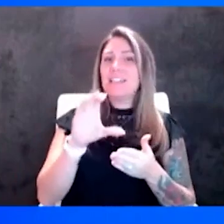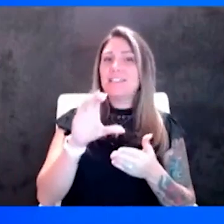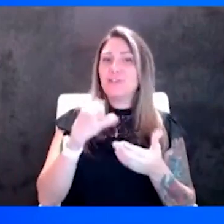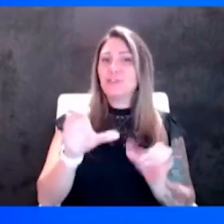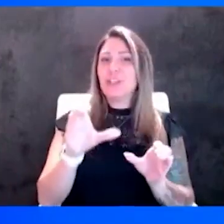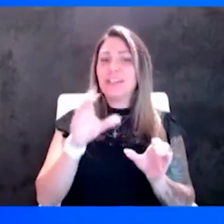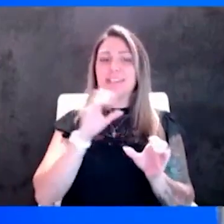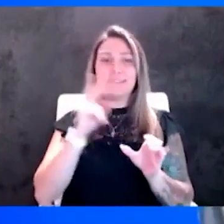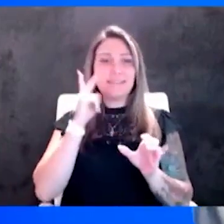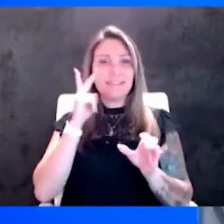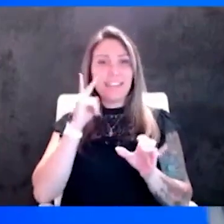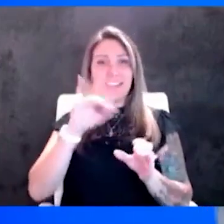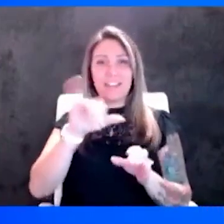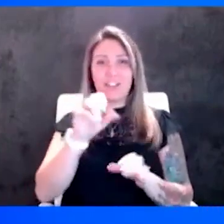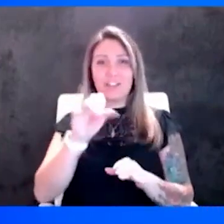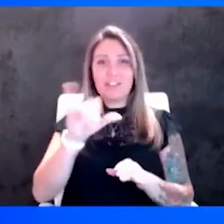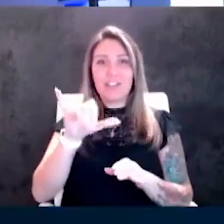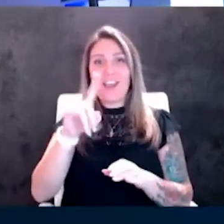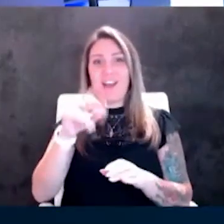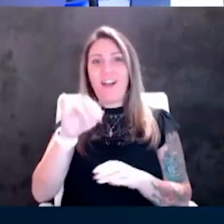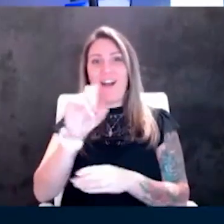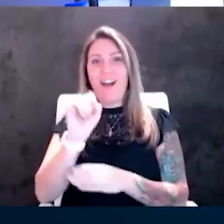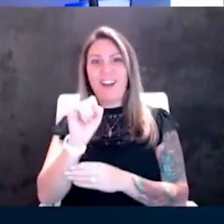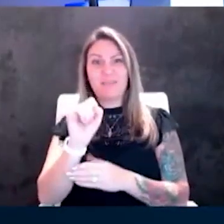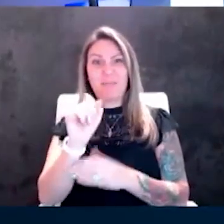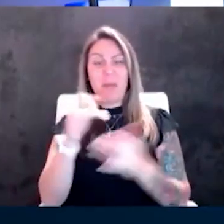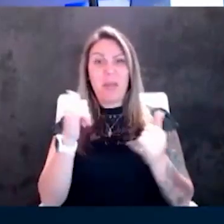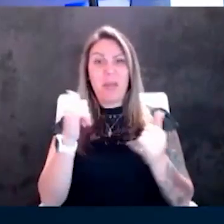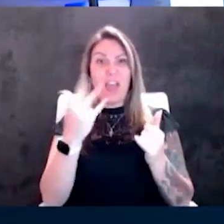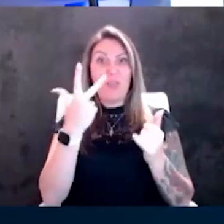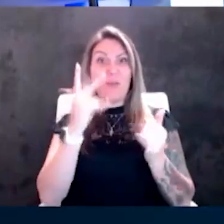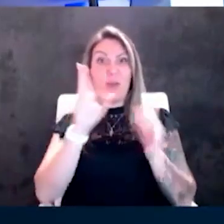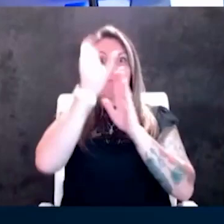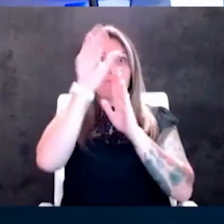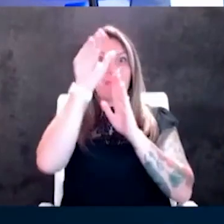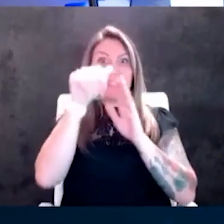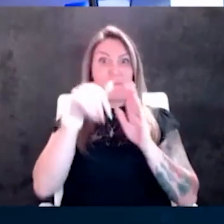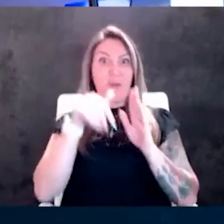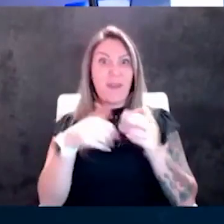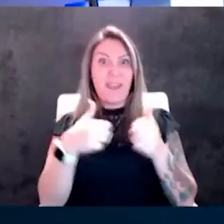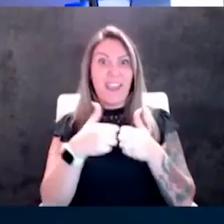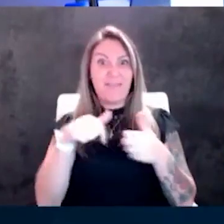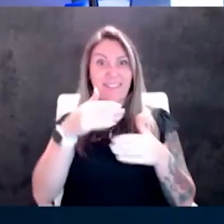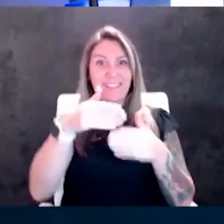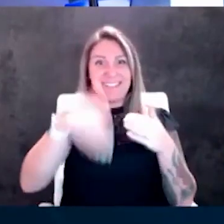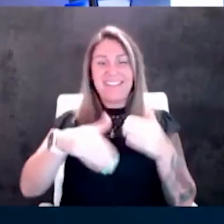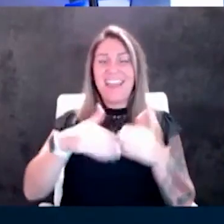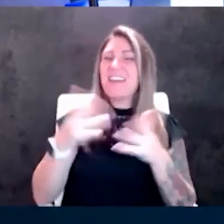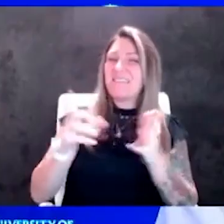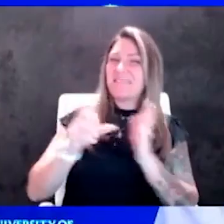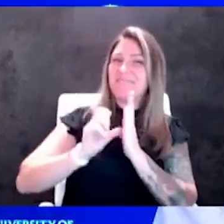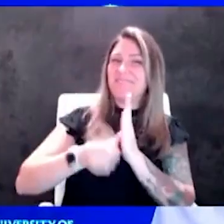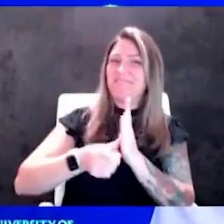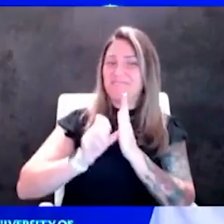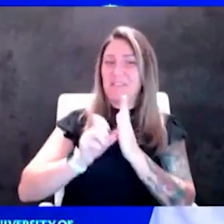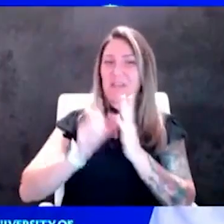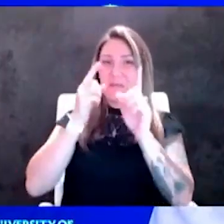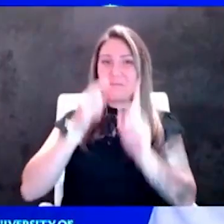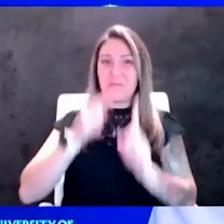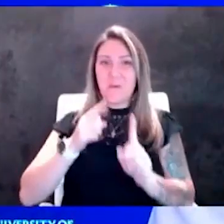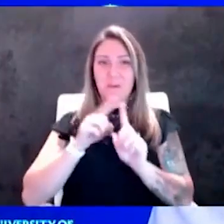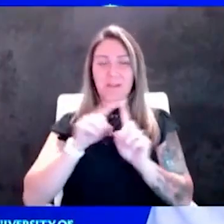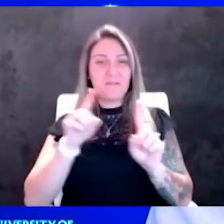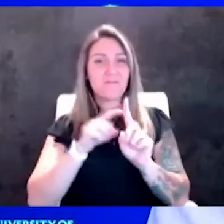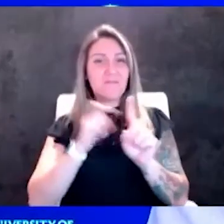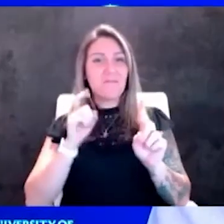weekend. So. Well, there you go. All right. Yeah. You know, I want to reiterate the salient points by our esteemed guests. So